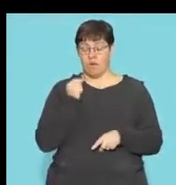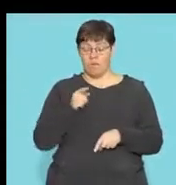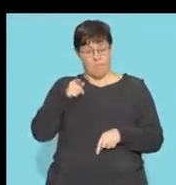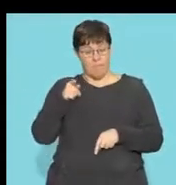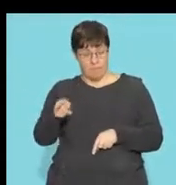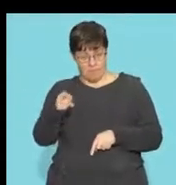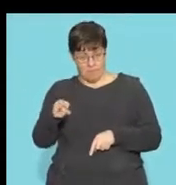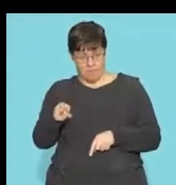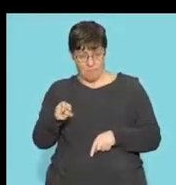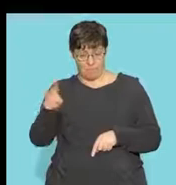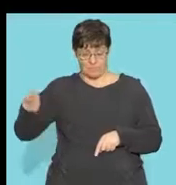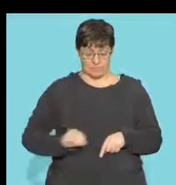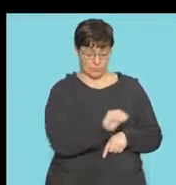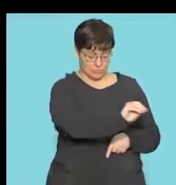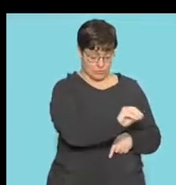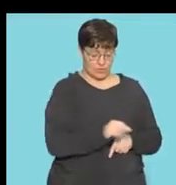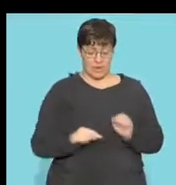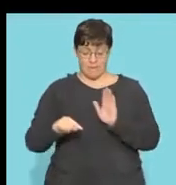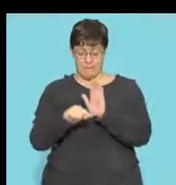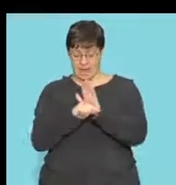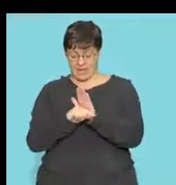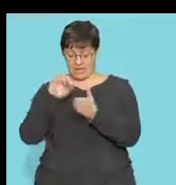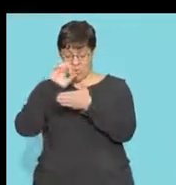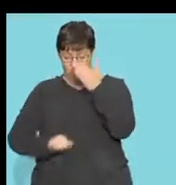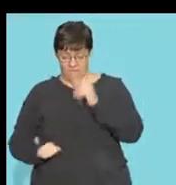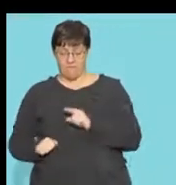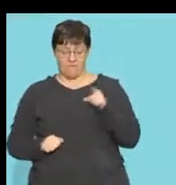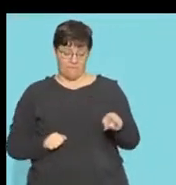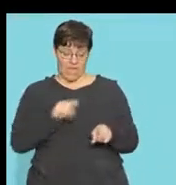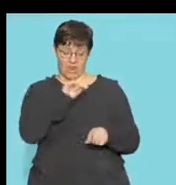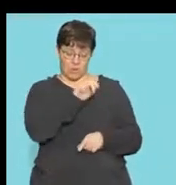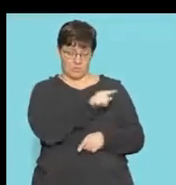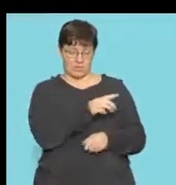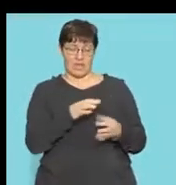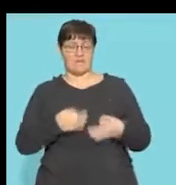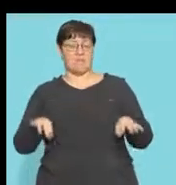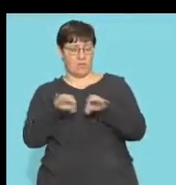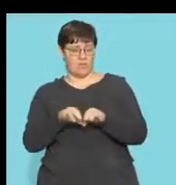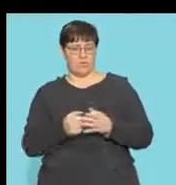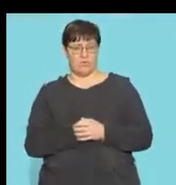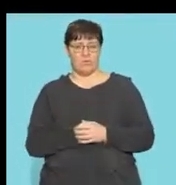value from the cathode, substituting it into there, subtracting the value